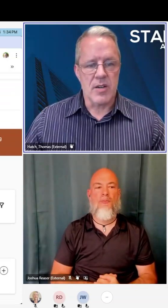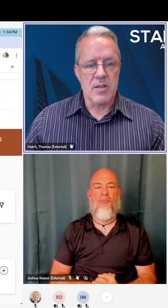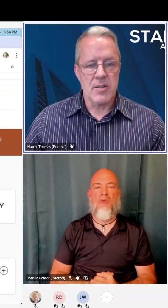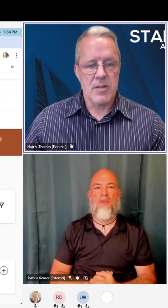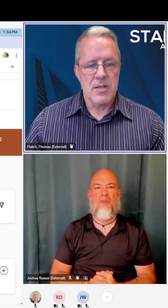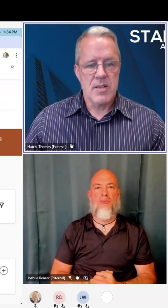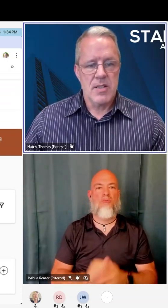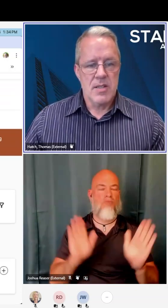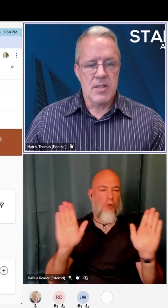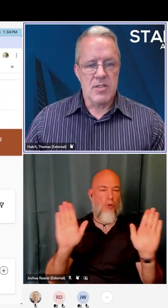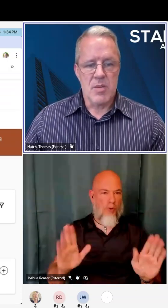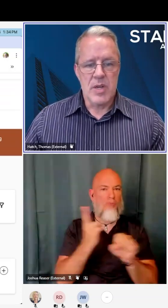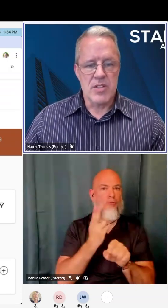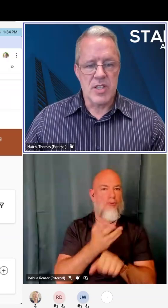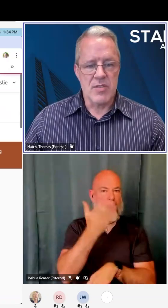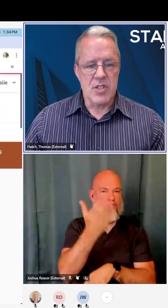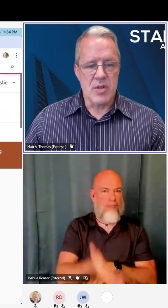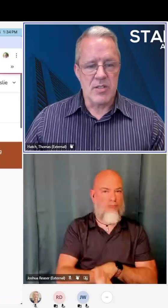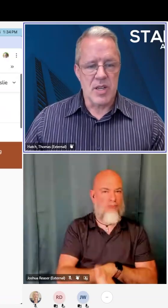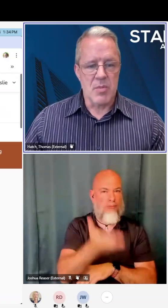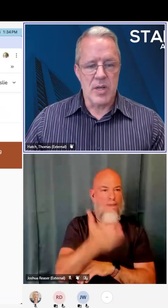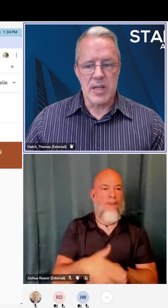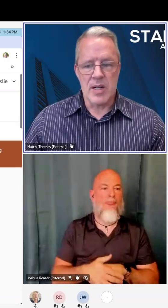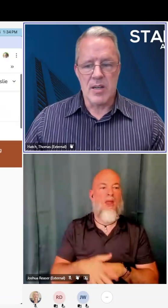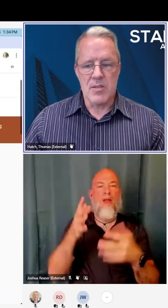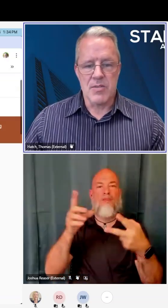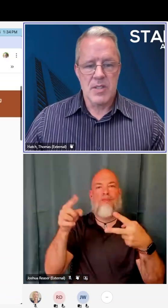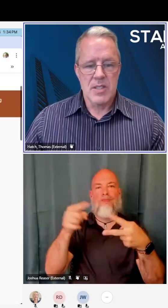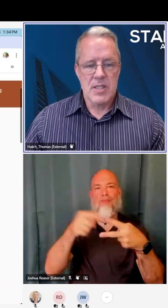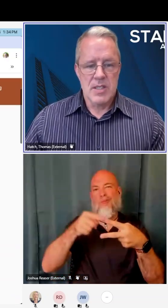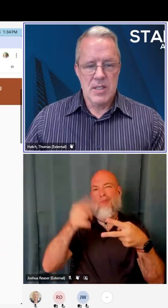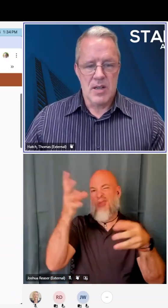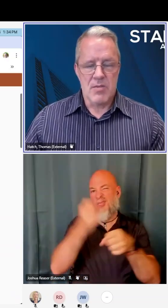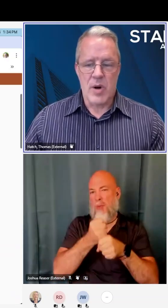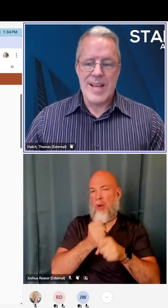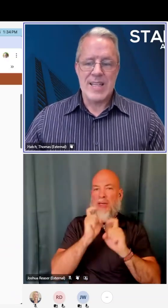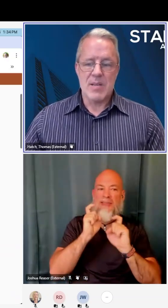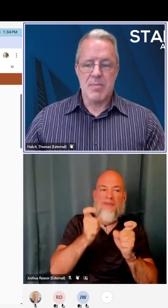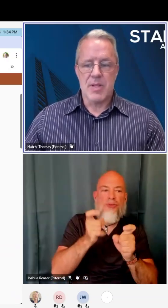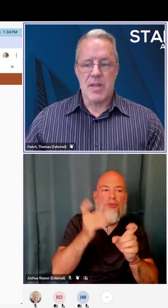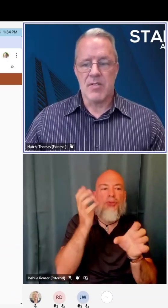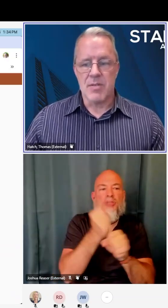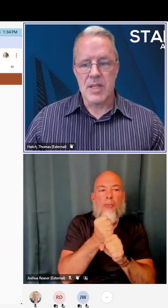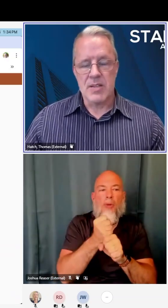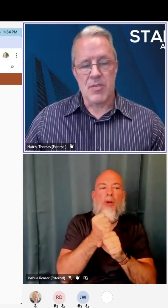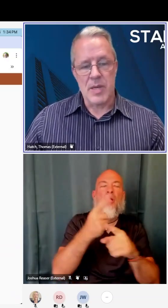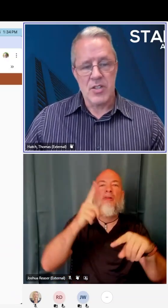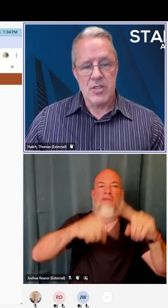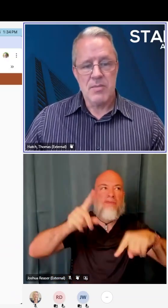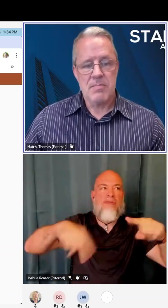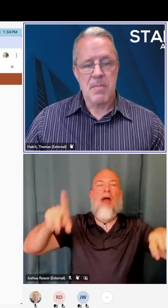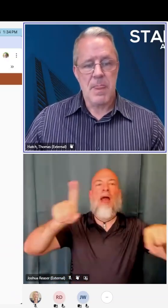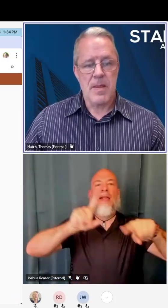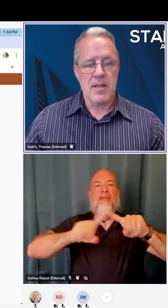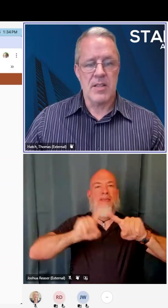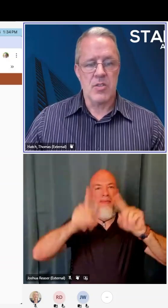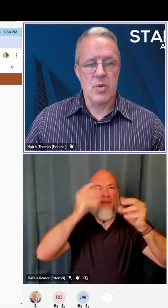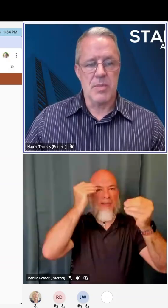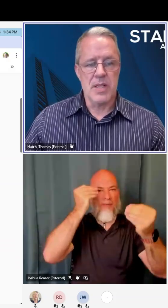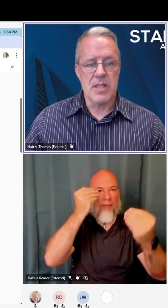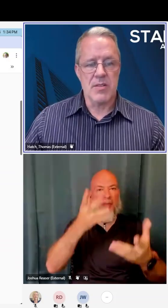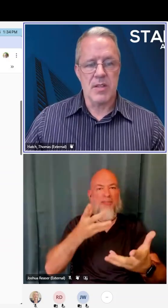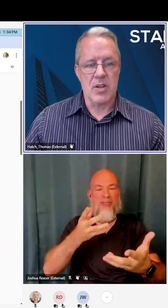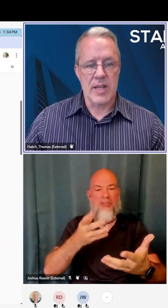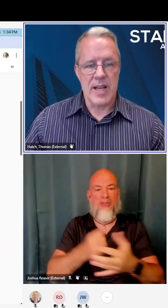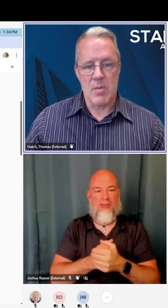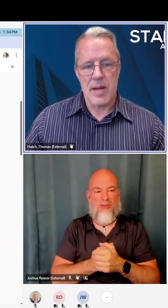utilization there. The summary just gives you a summary of a variety of information. And this